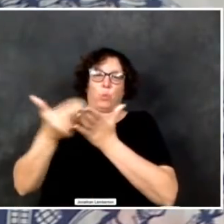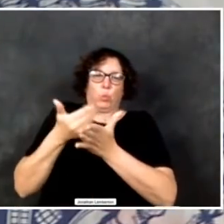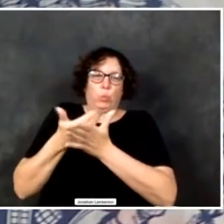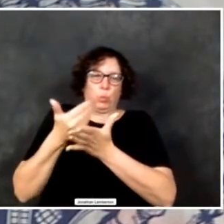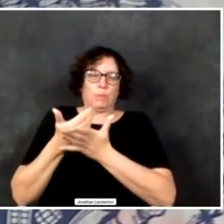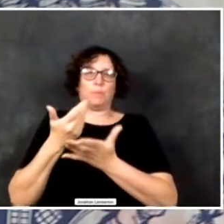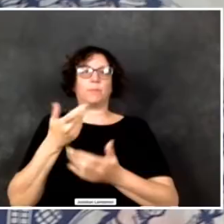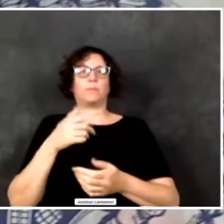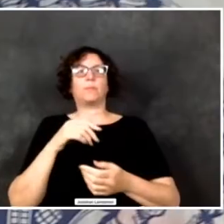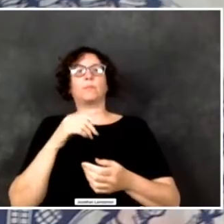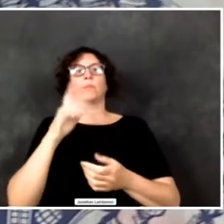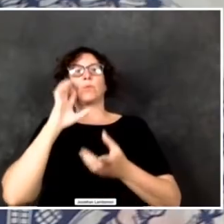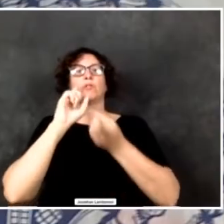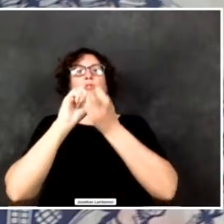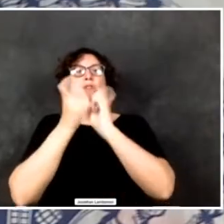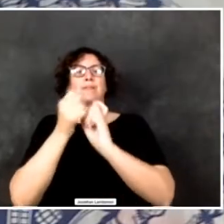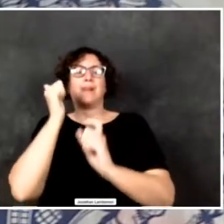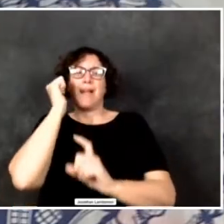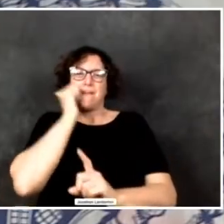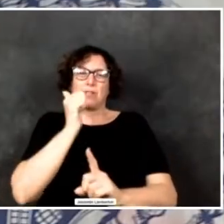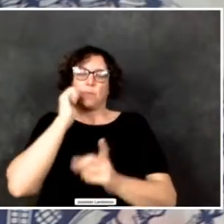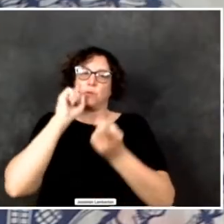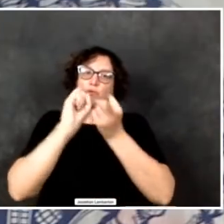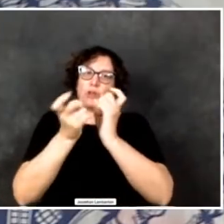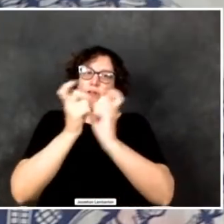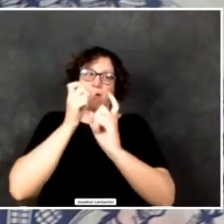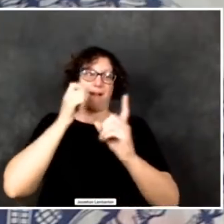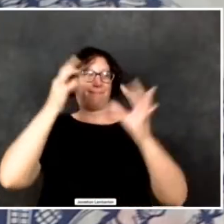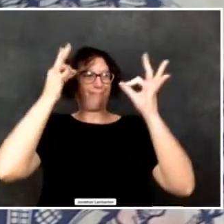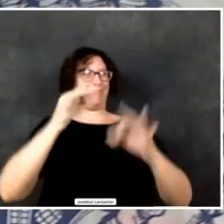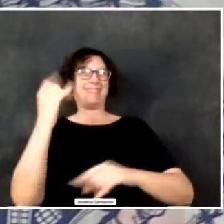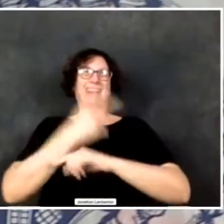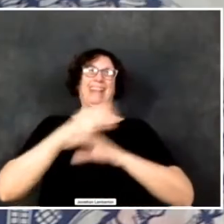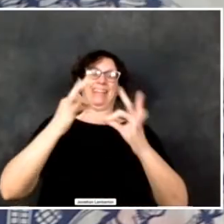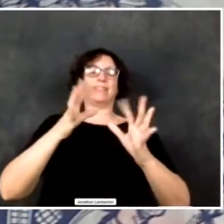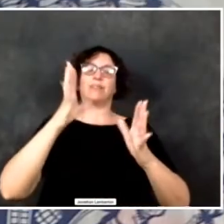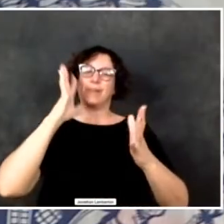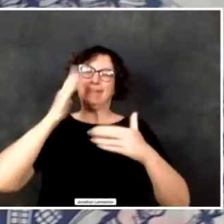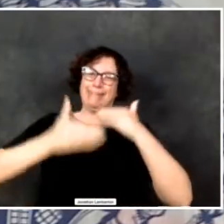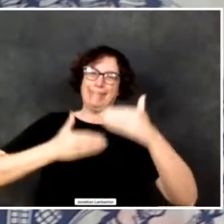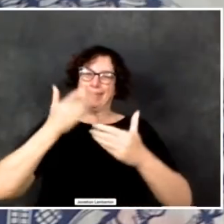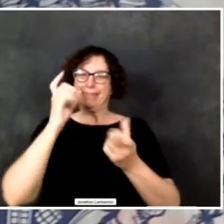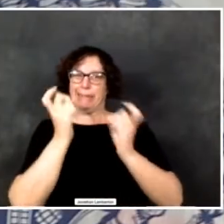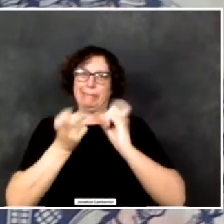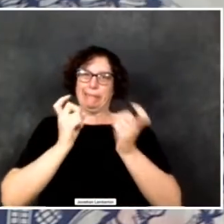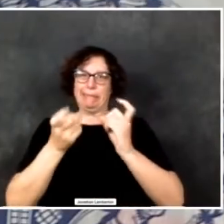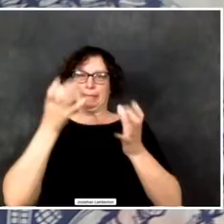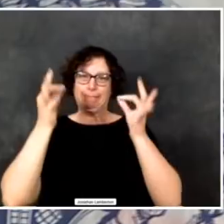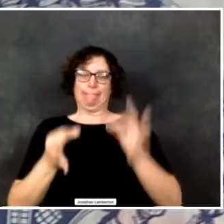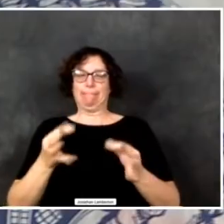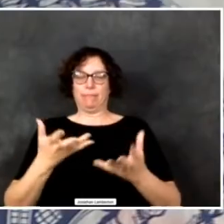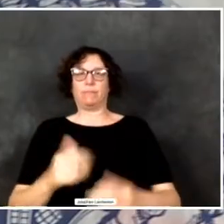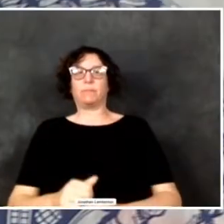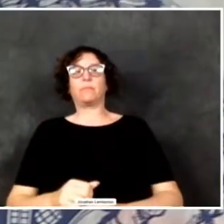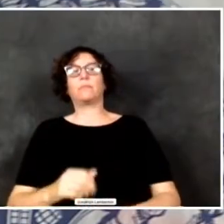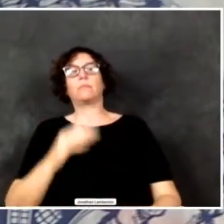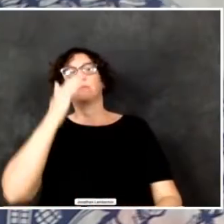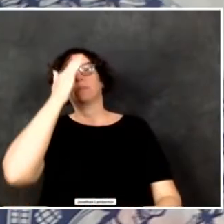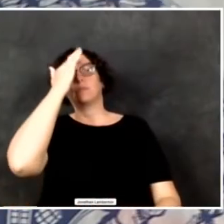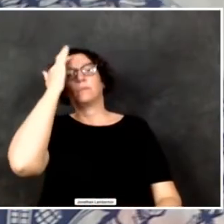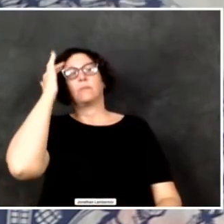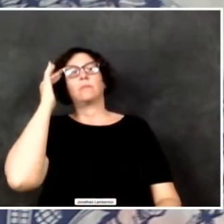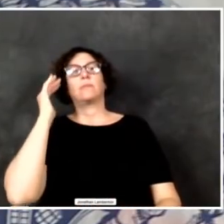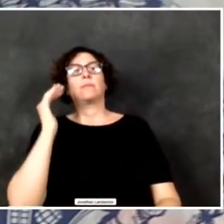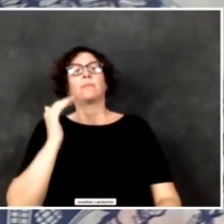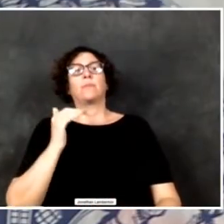as we go along. I know you said something about Jimmy O'Neill, and I want to make sure to put in that up front next time just so we can make sure we get it. What was your Jimmy O'Neill